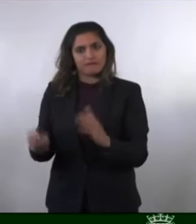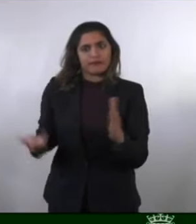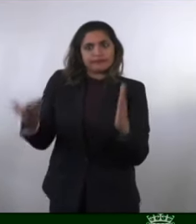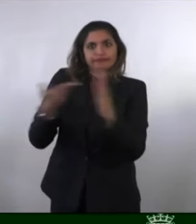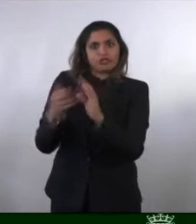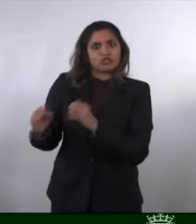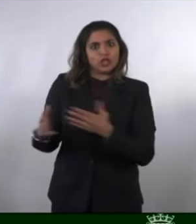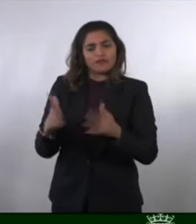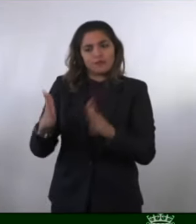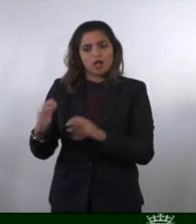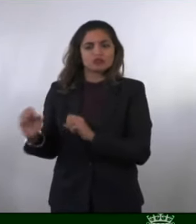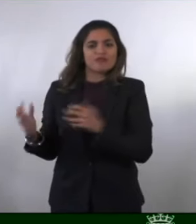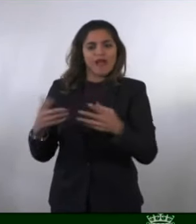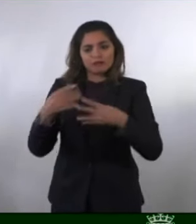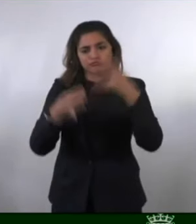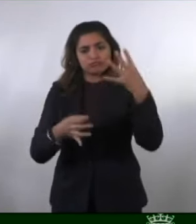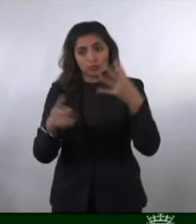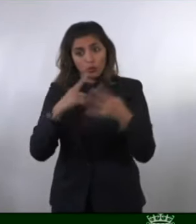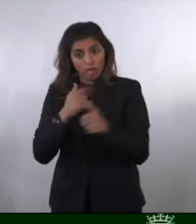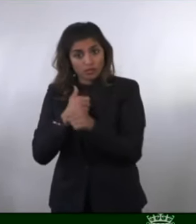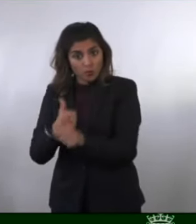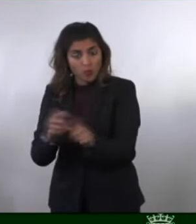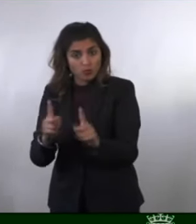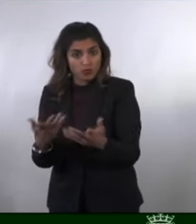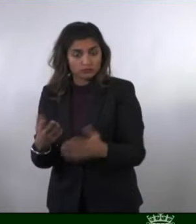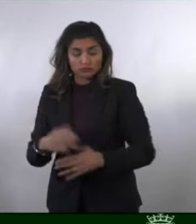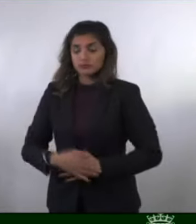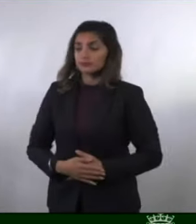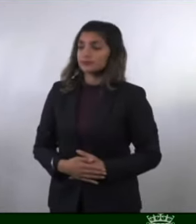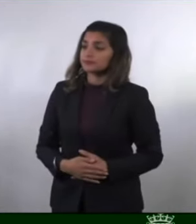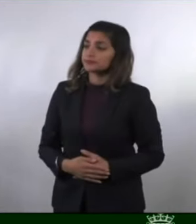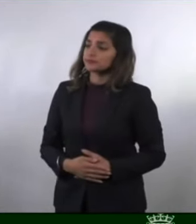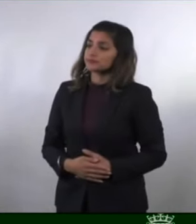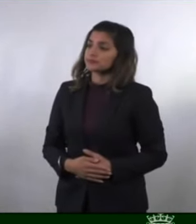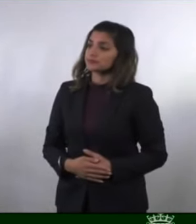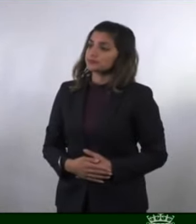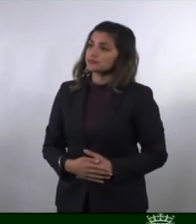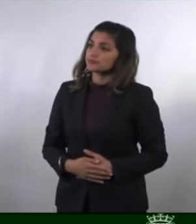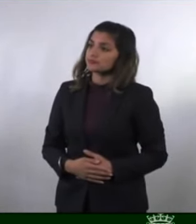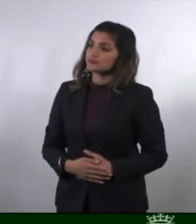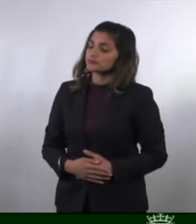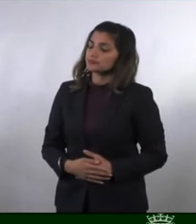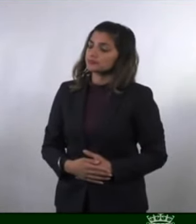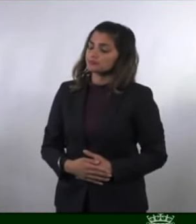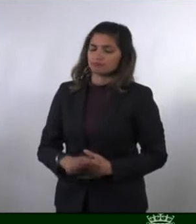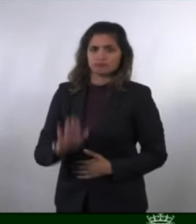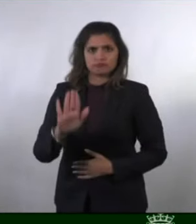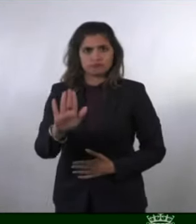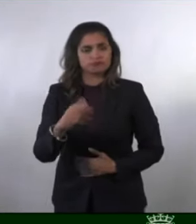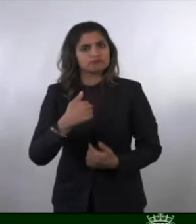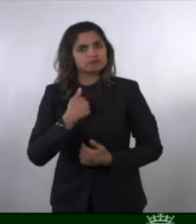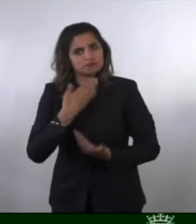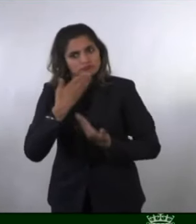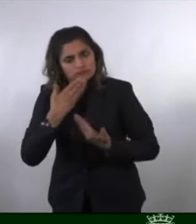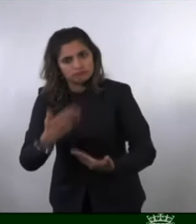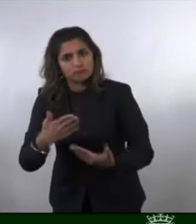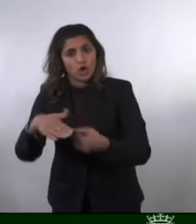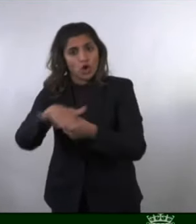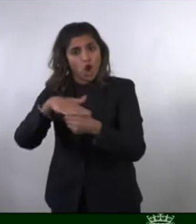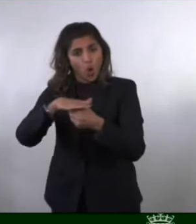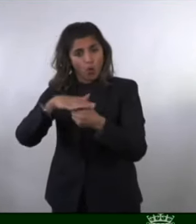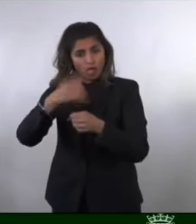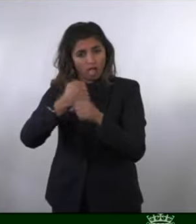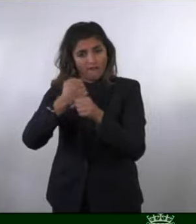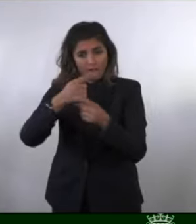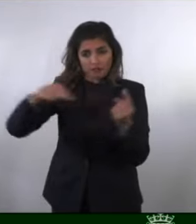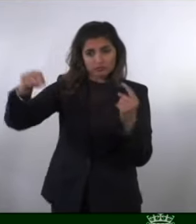provide? Minister. Thank local government for everything they're doing. I think they're doing an amazing job in incredibly